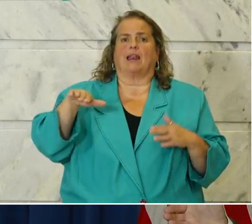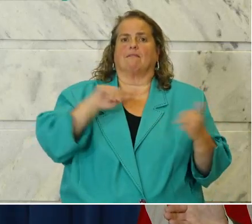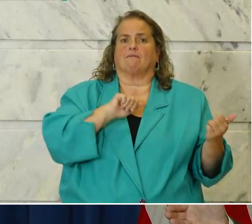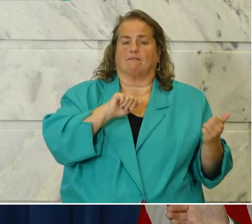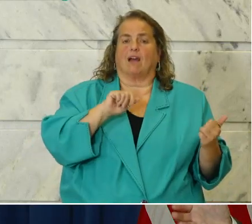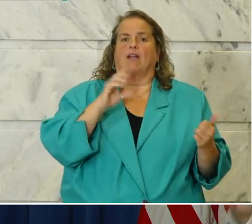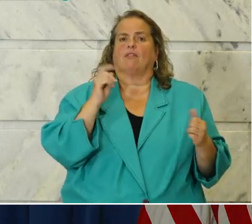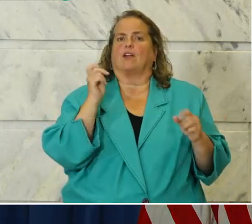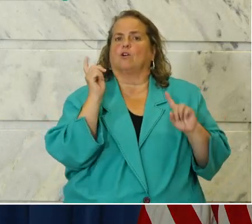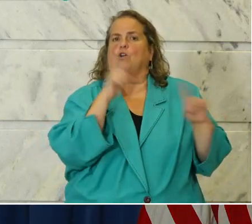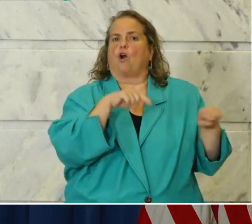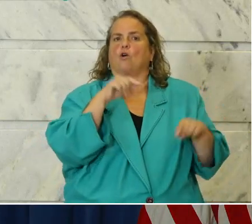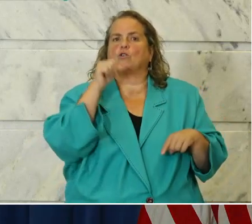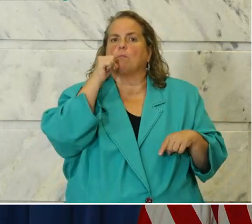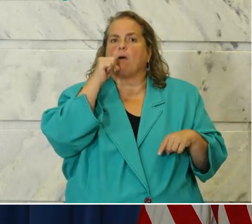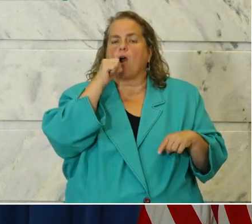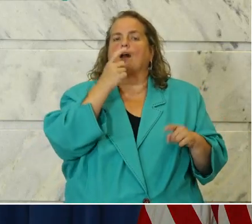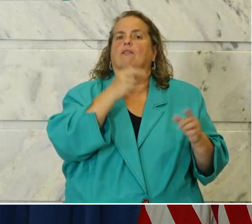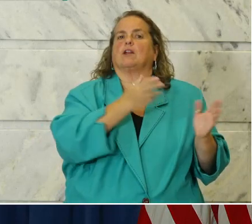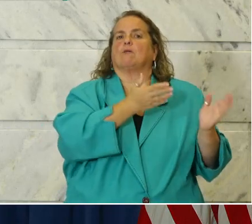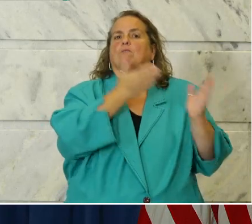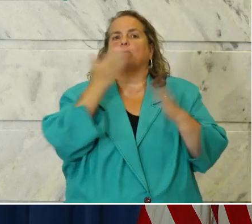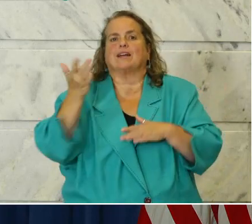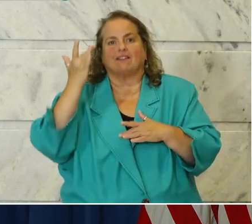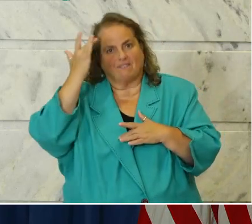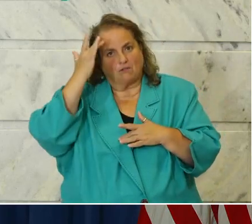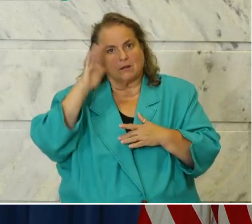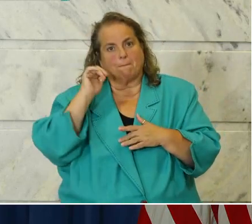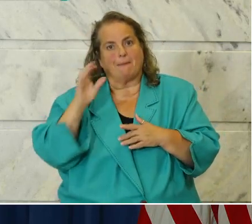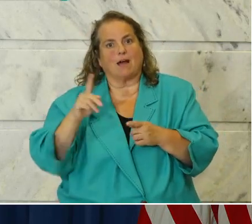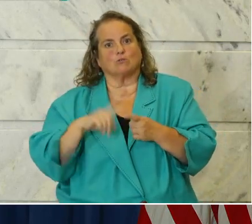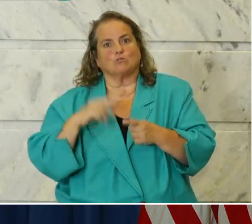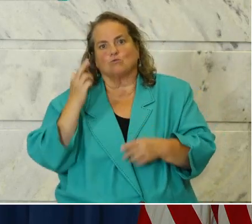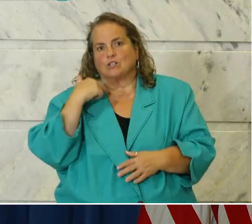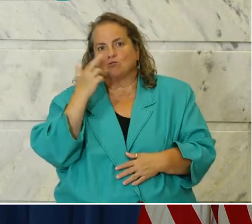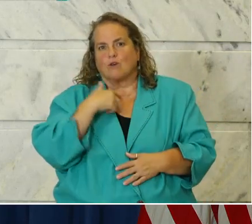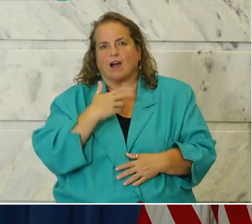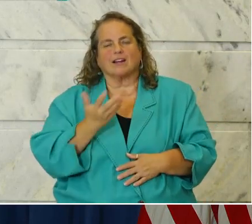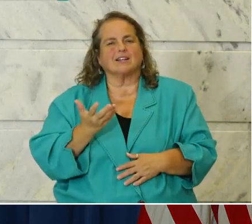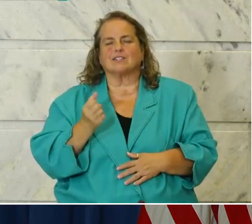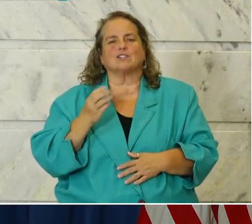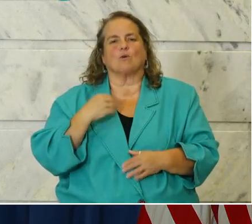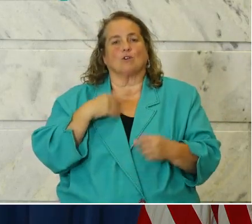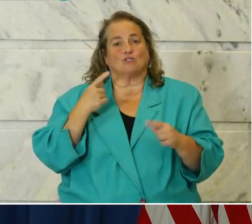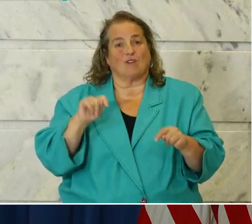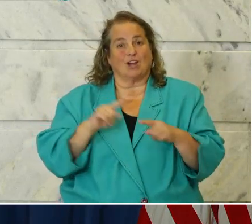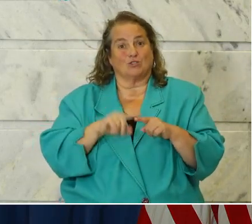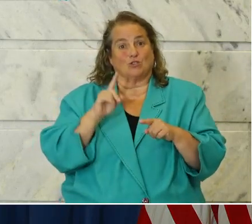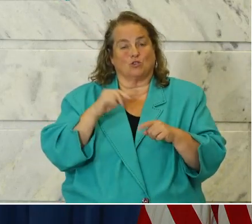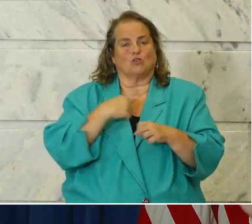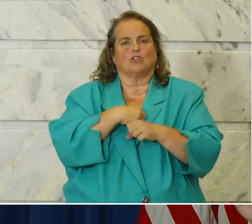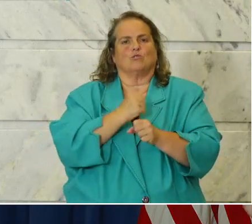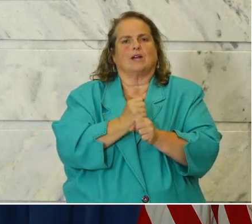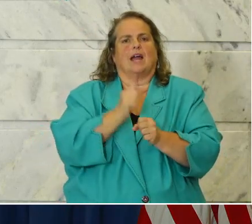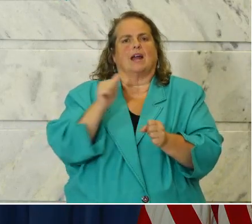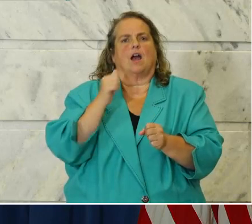to the bar and then bring the virus back to the restaurant. So what we're trying to do is to create one